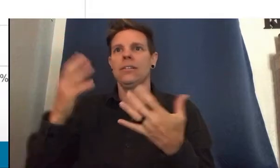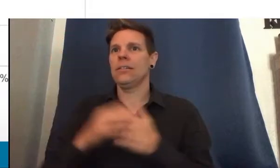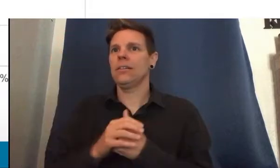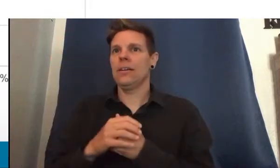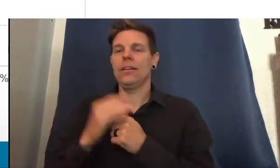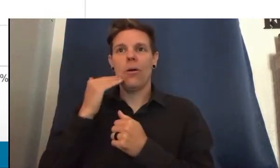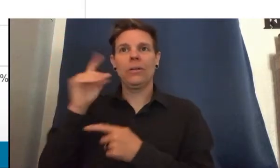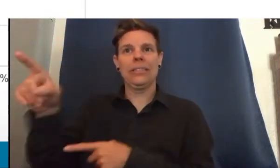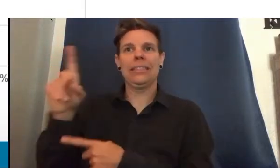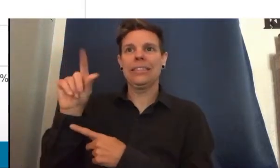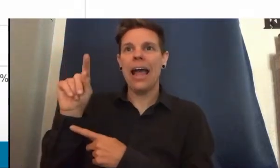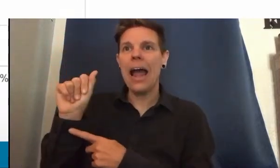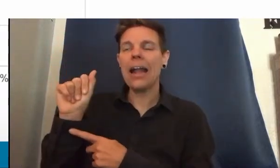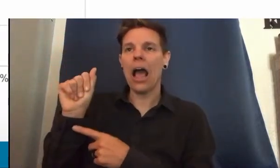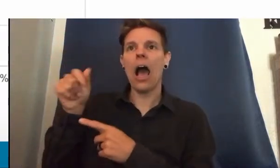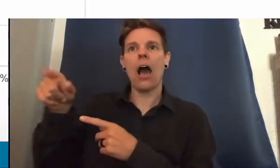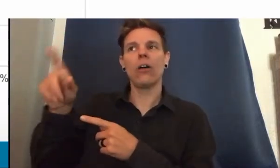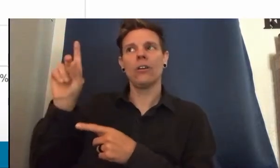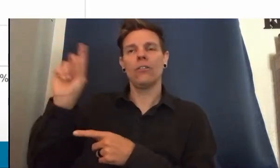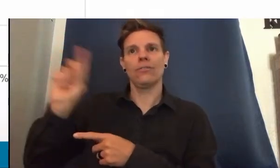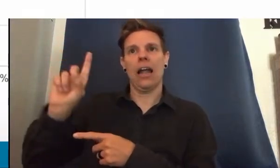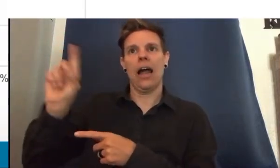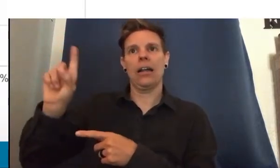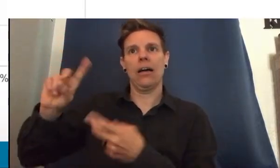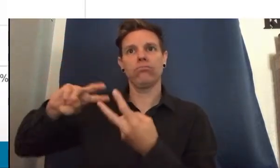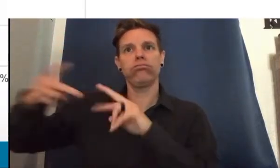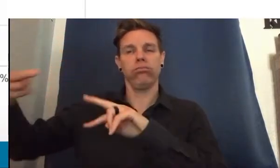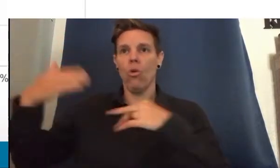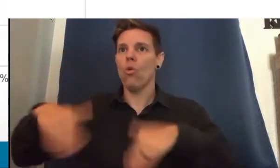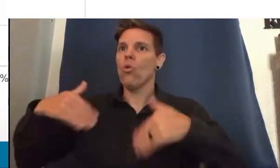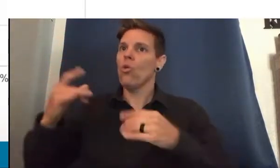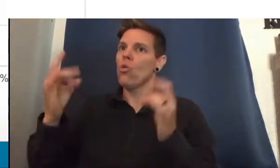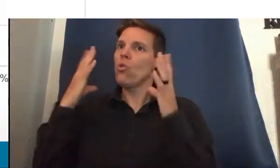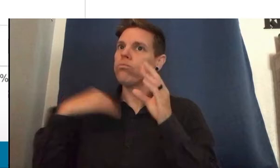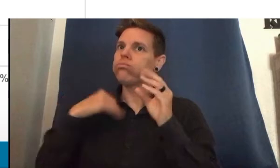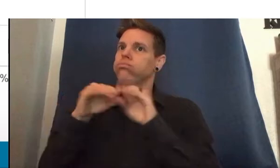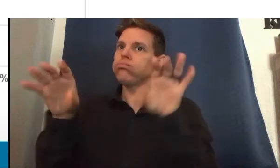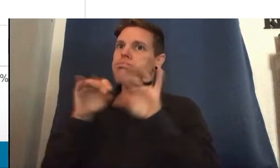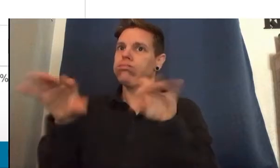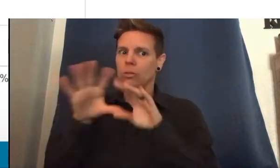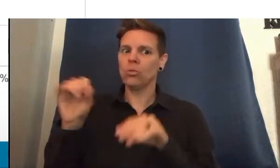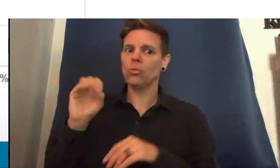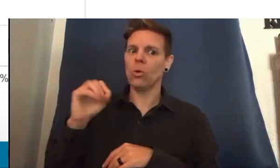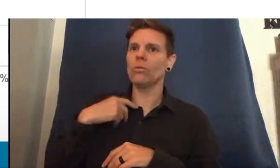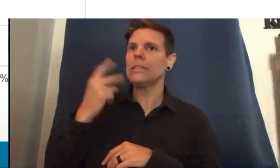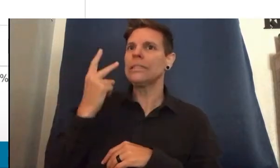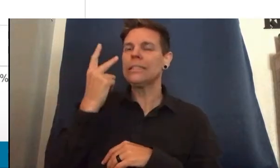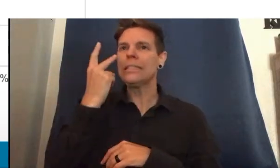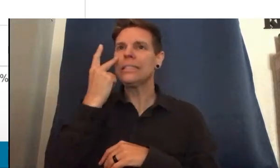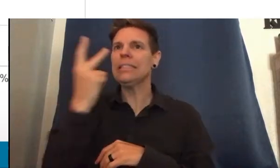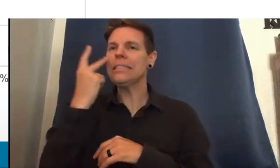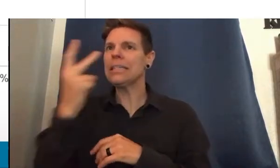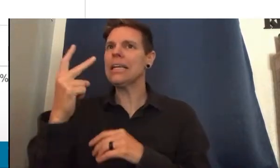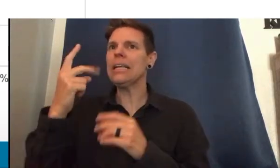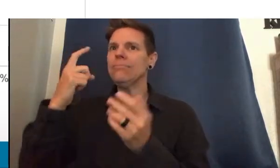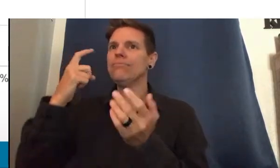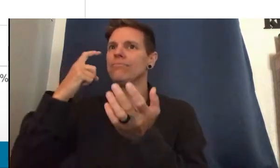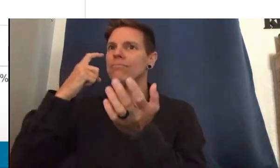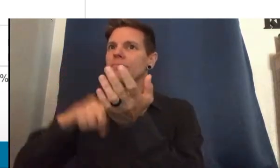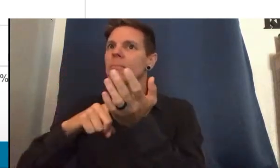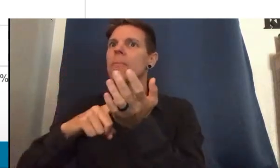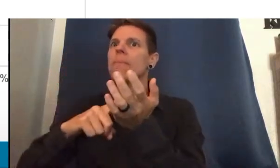fantastically transmissible that we are seeing the vaccinated that have breakthrough infections. Now they tend